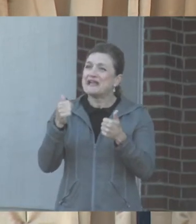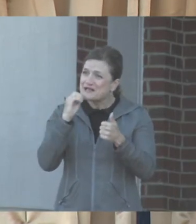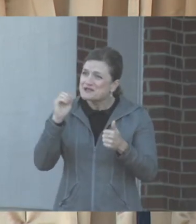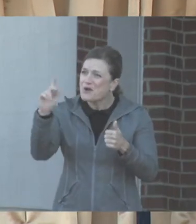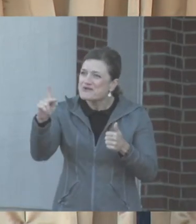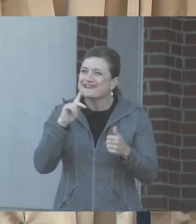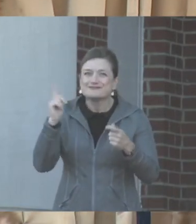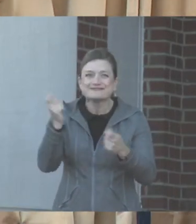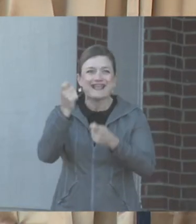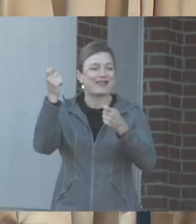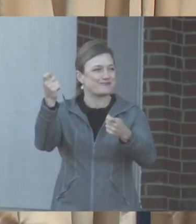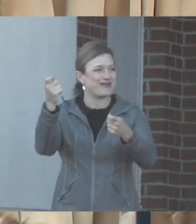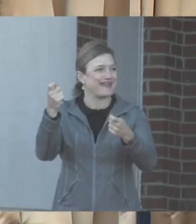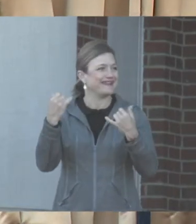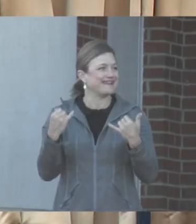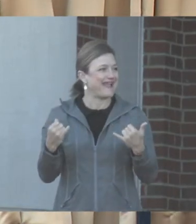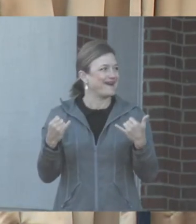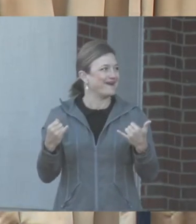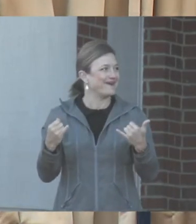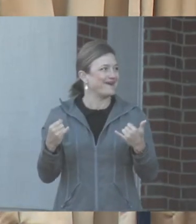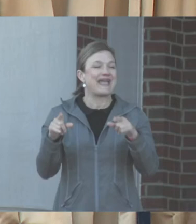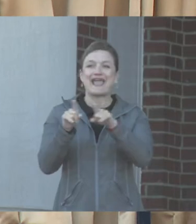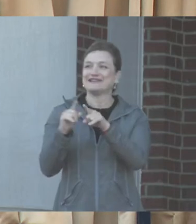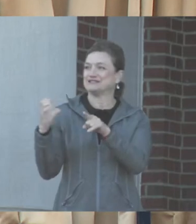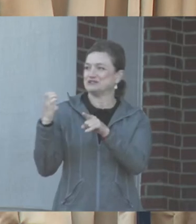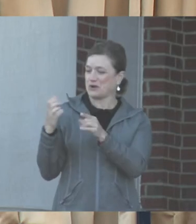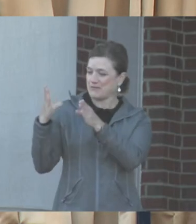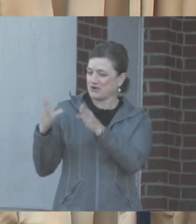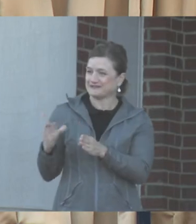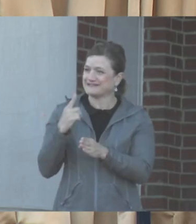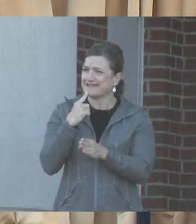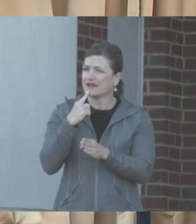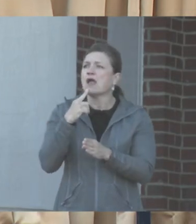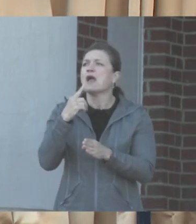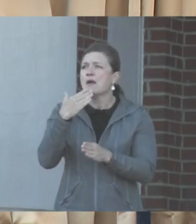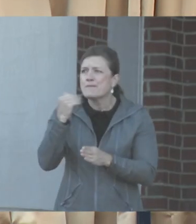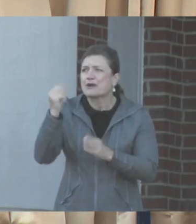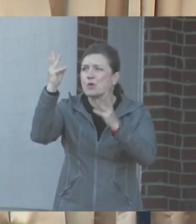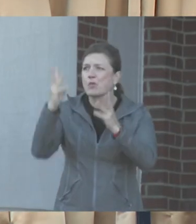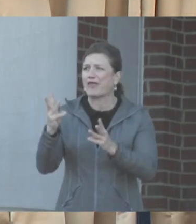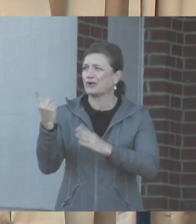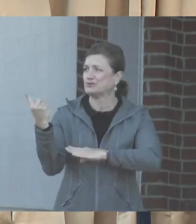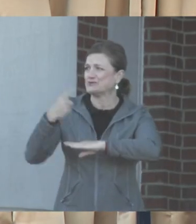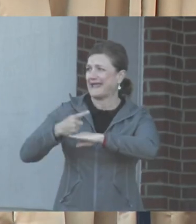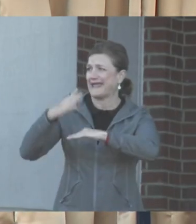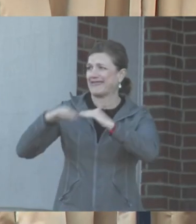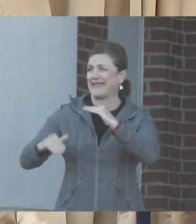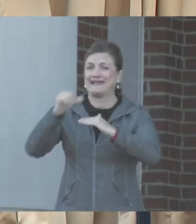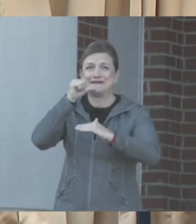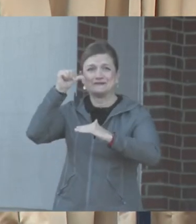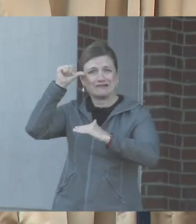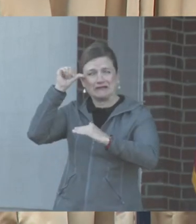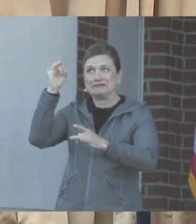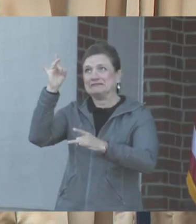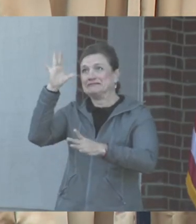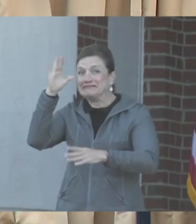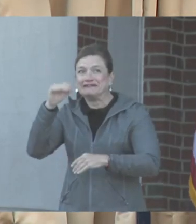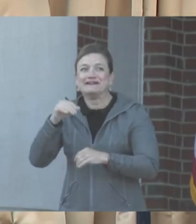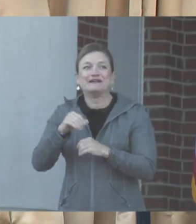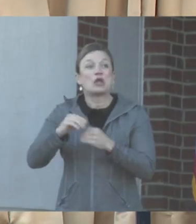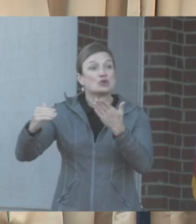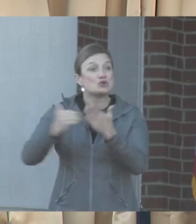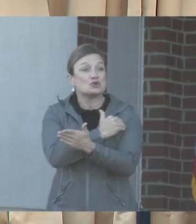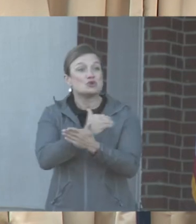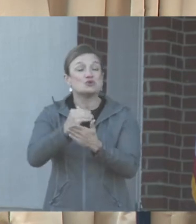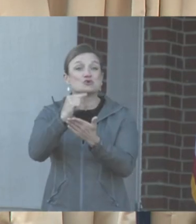today. And as the chairman said, much better weather this morning than it was yesterday, I promise you. New graduates of Central